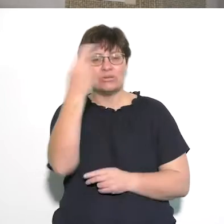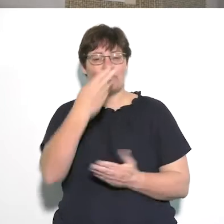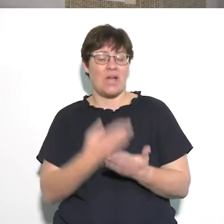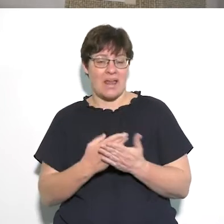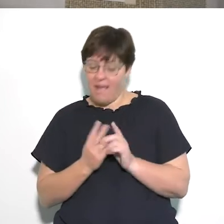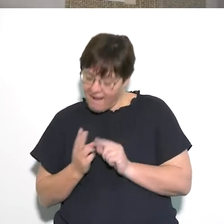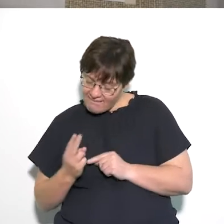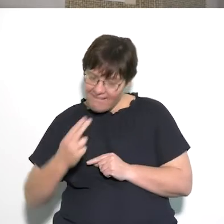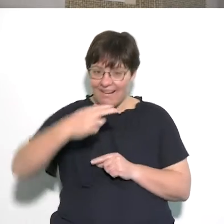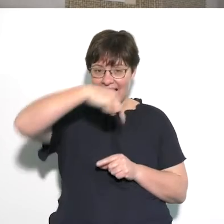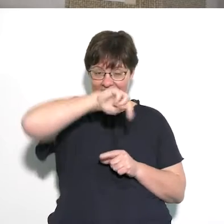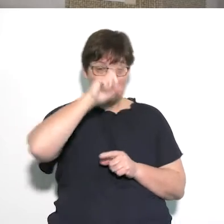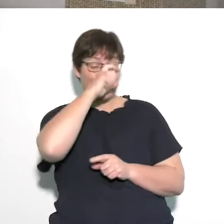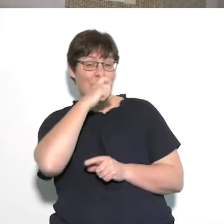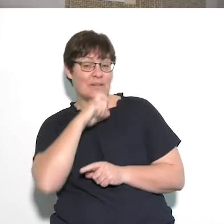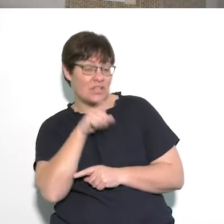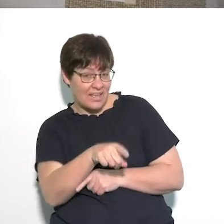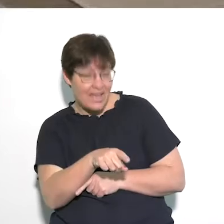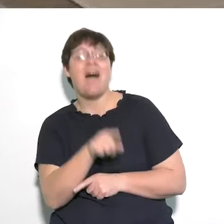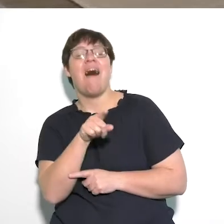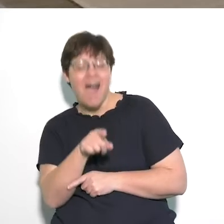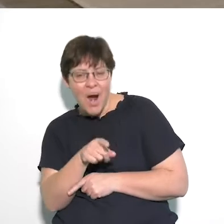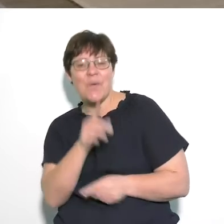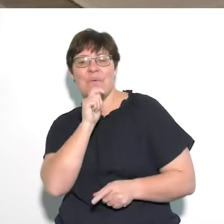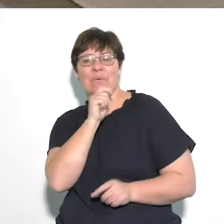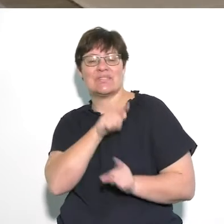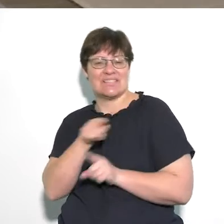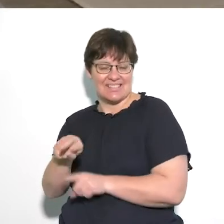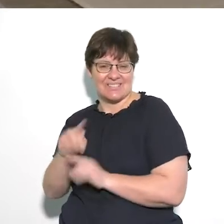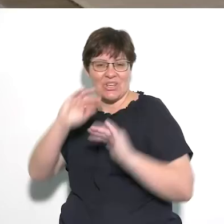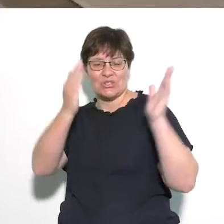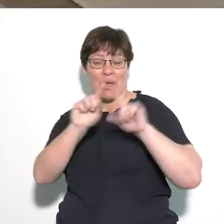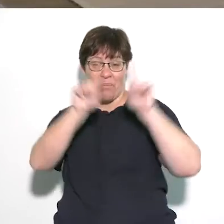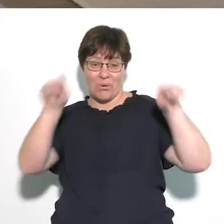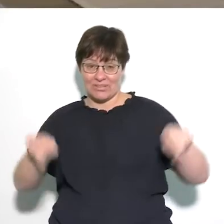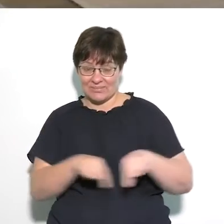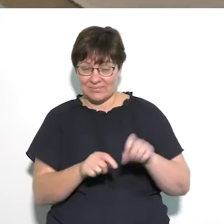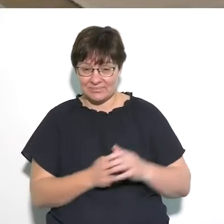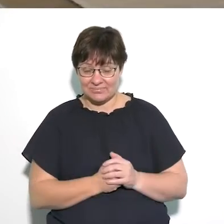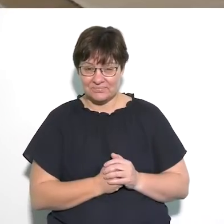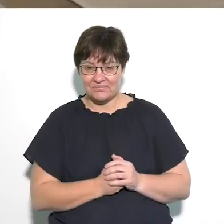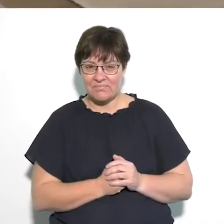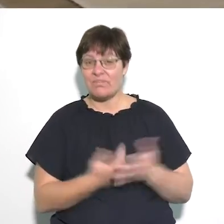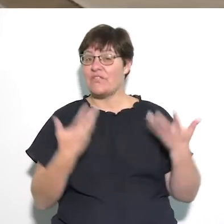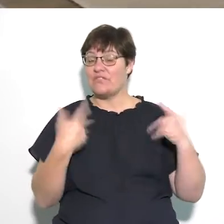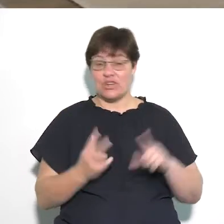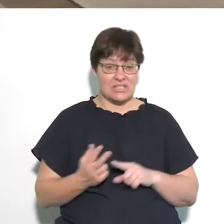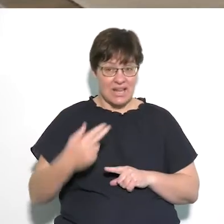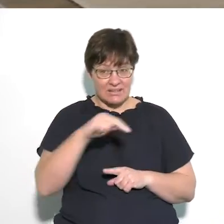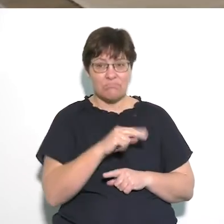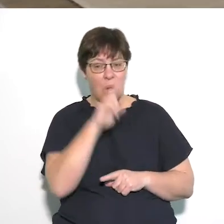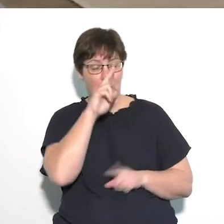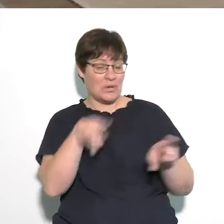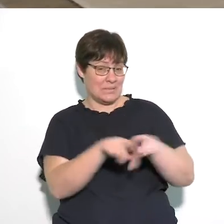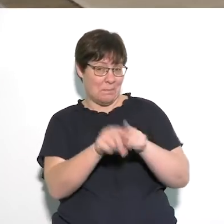could draw. Cut out those little pictures, and those are the ones that you are going to use for your shape board. Once you've cut out your pictures,